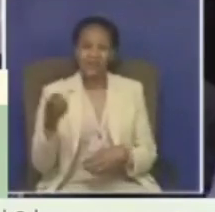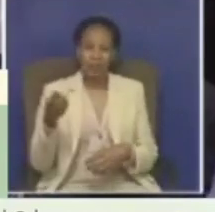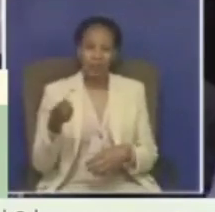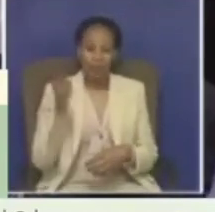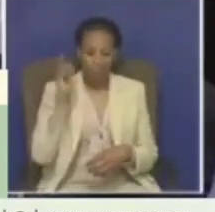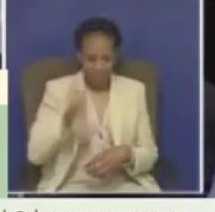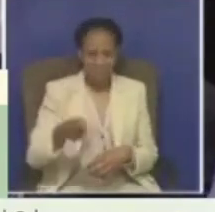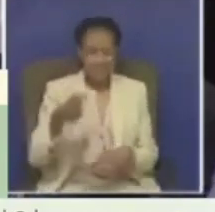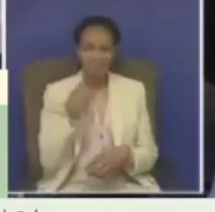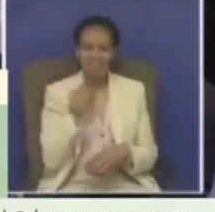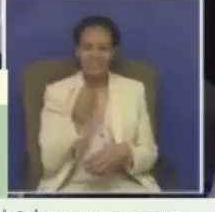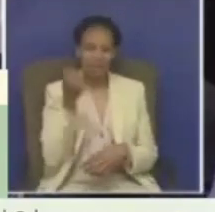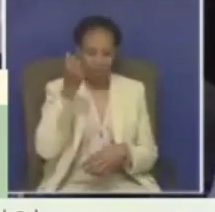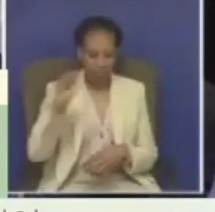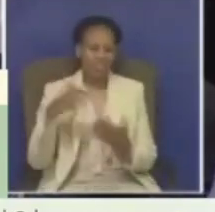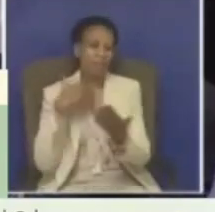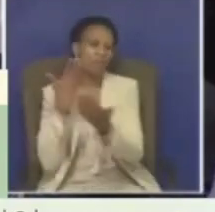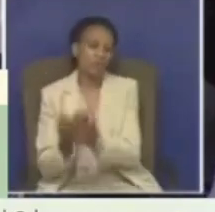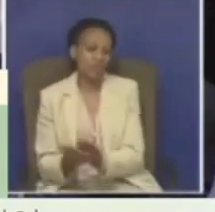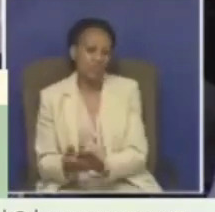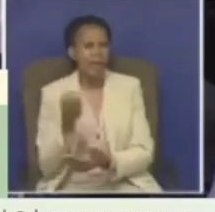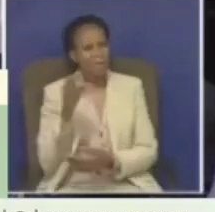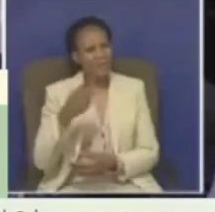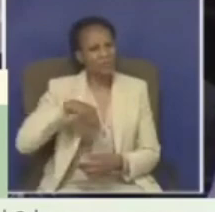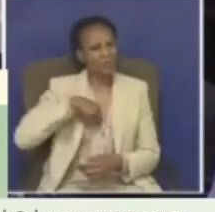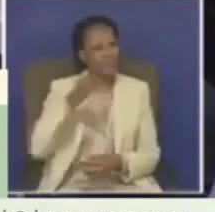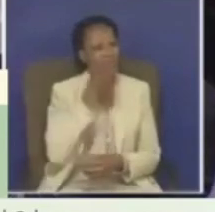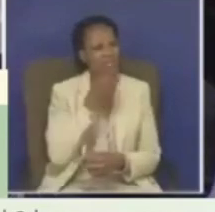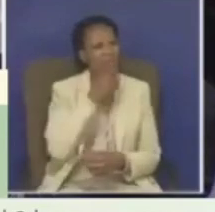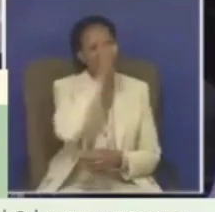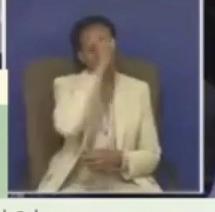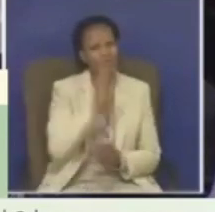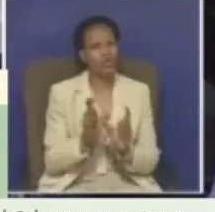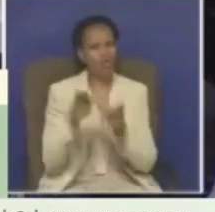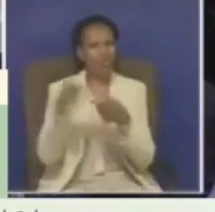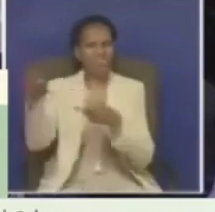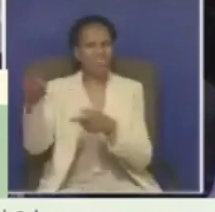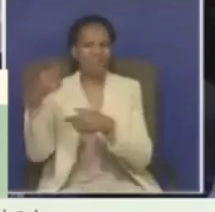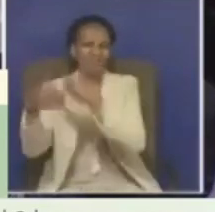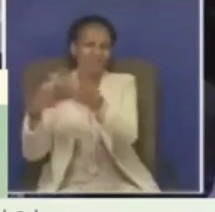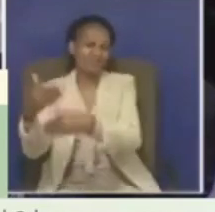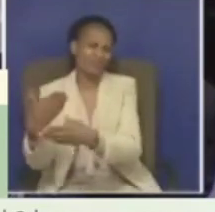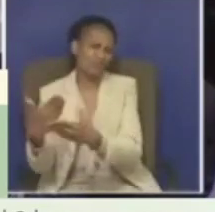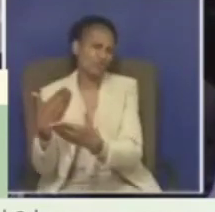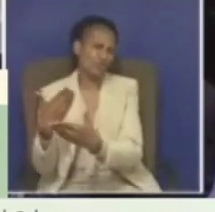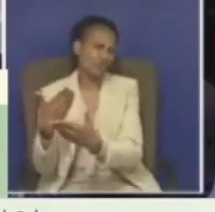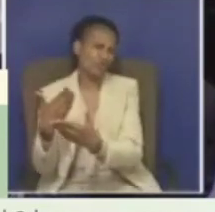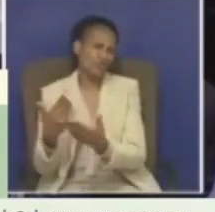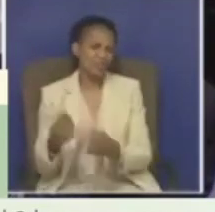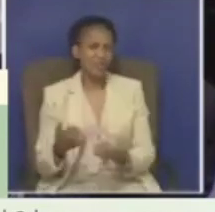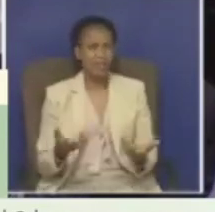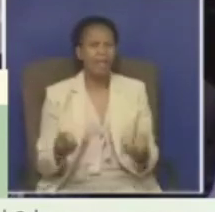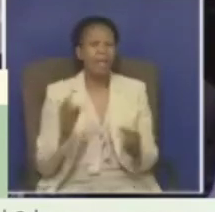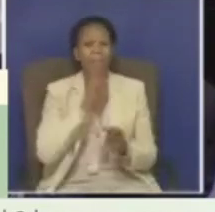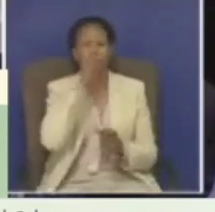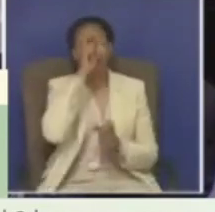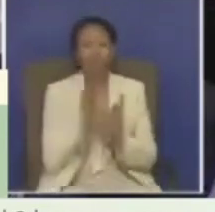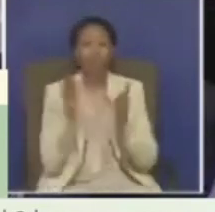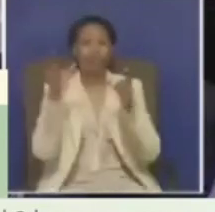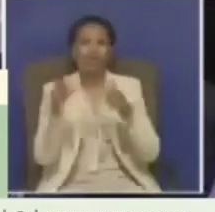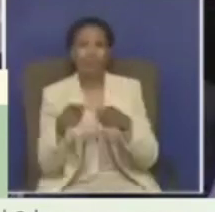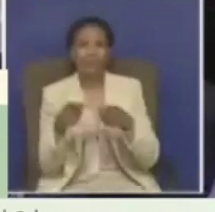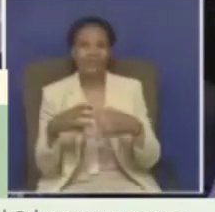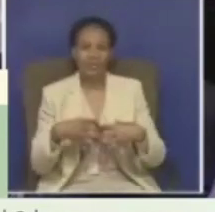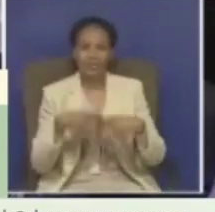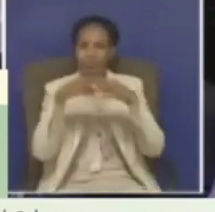reject the motion, we say we want this matter to be in the portfolio committee because it's so serious. The portfolio committee has just